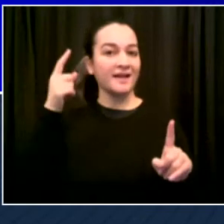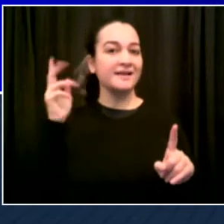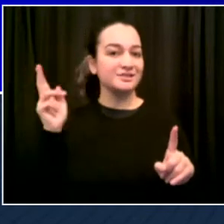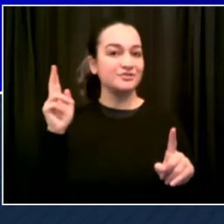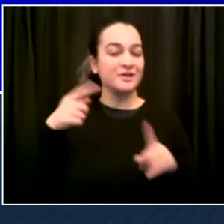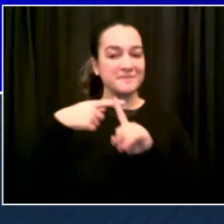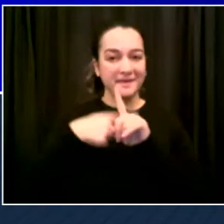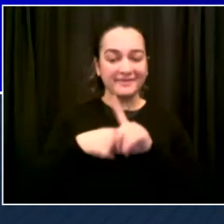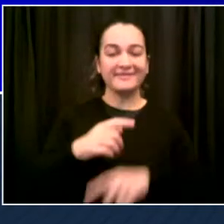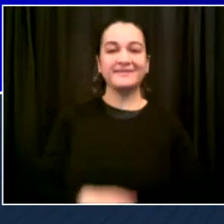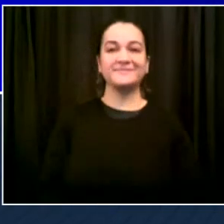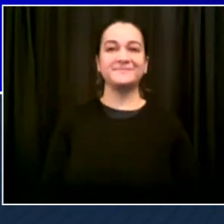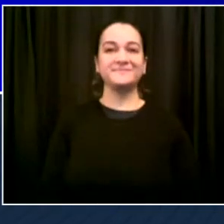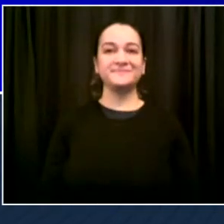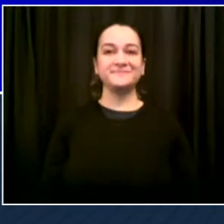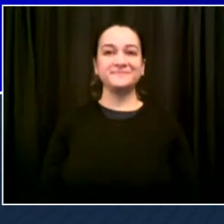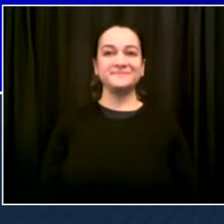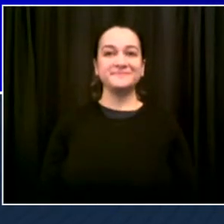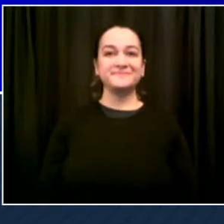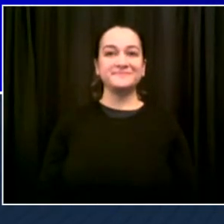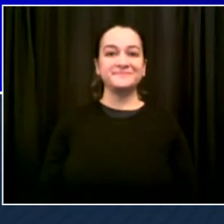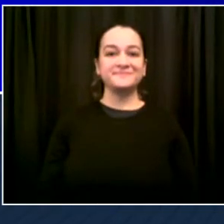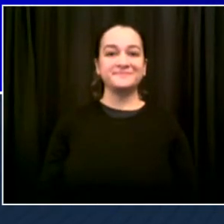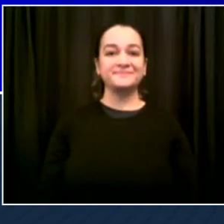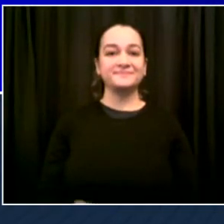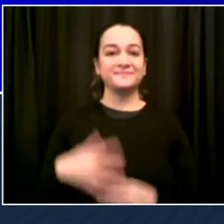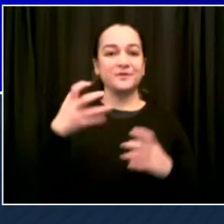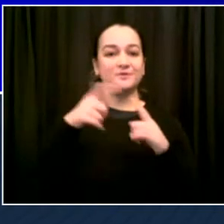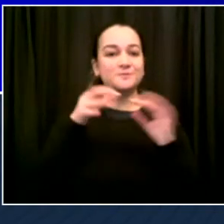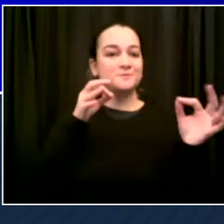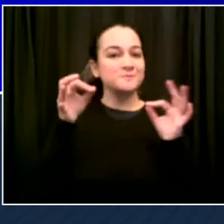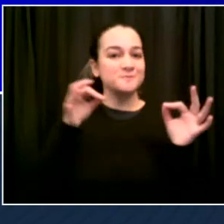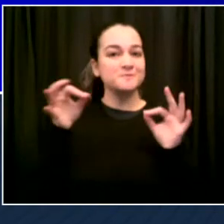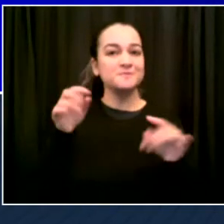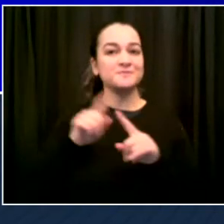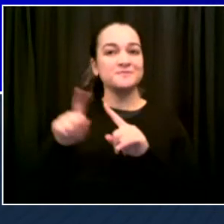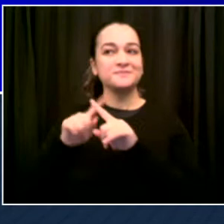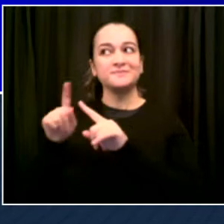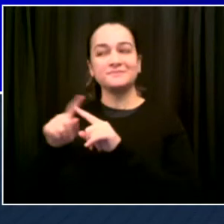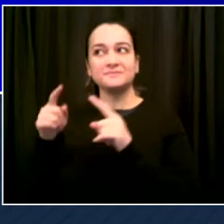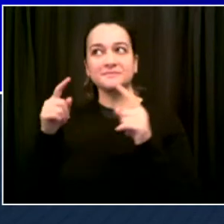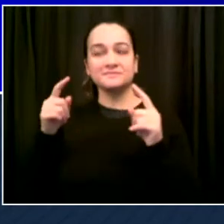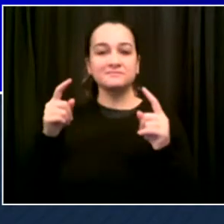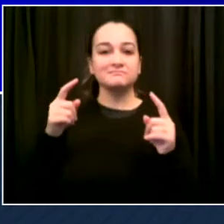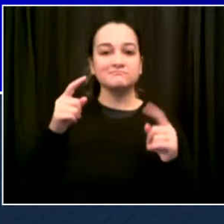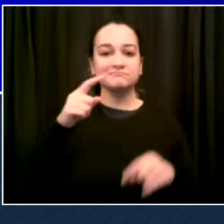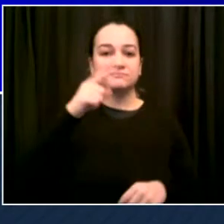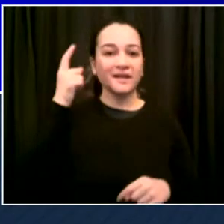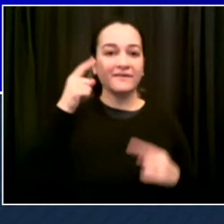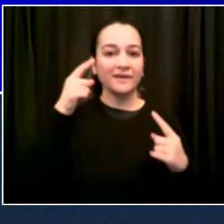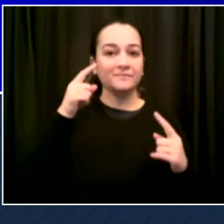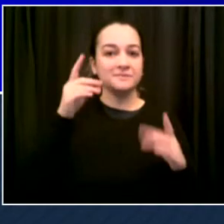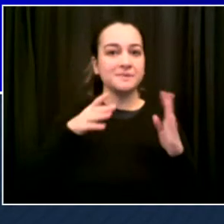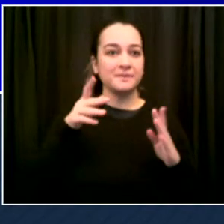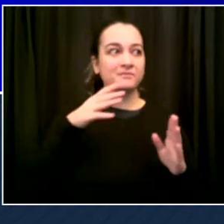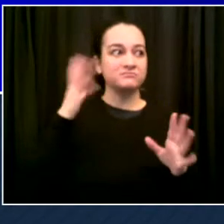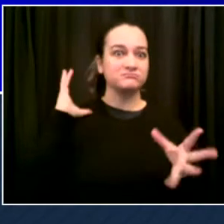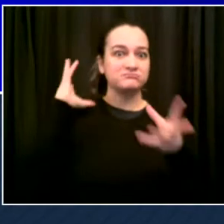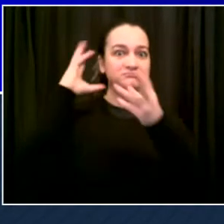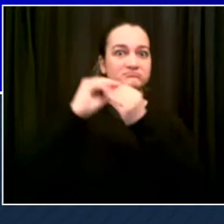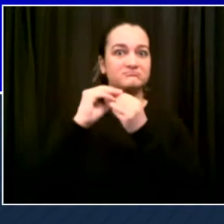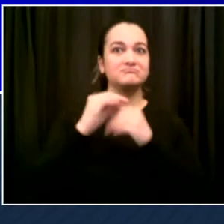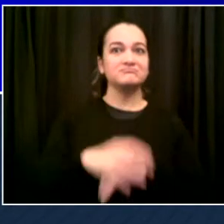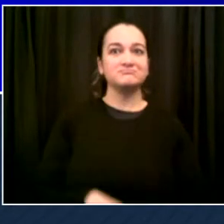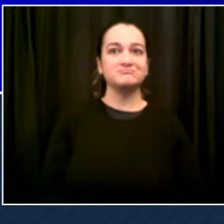but the contributions of everyday people. The fact that there is no America as we know it without the African American